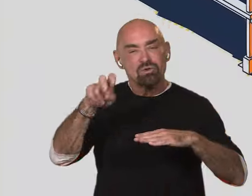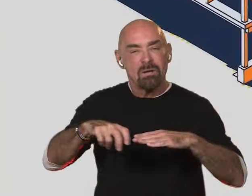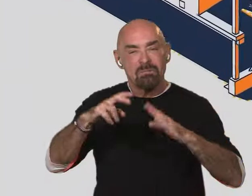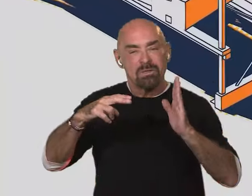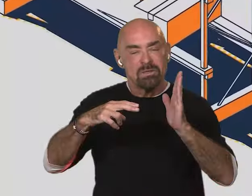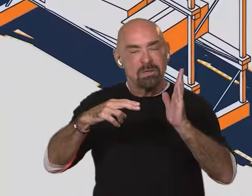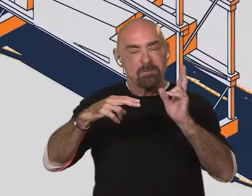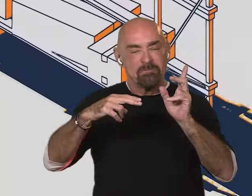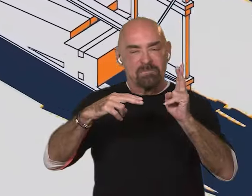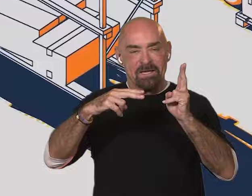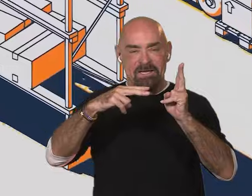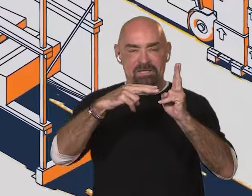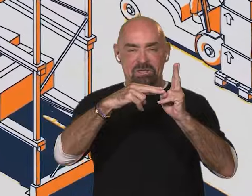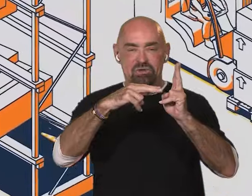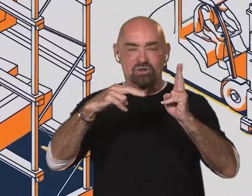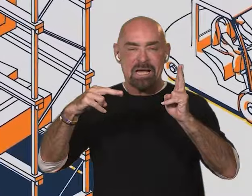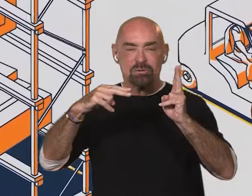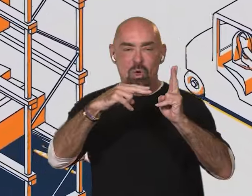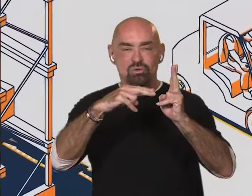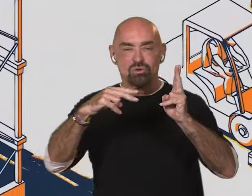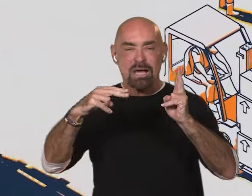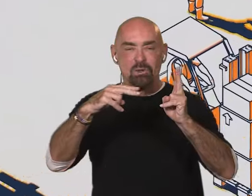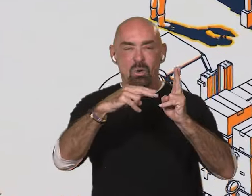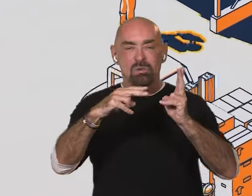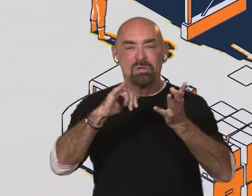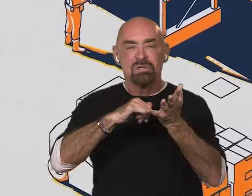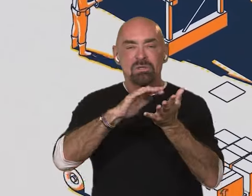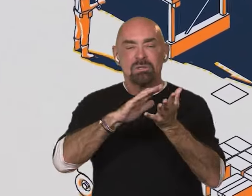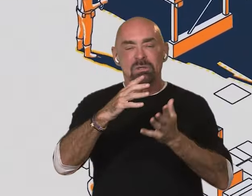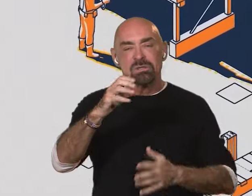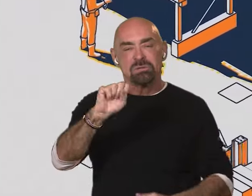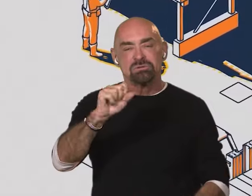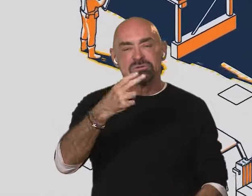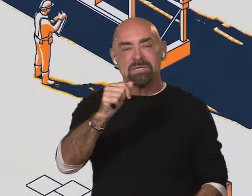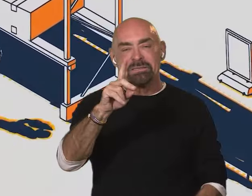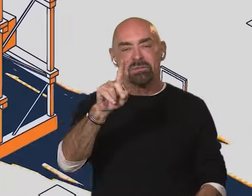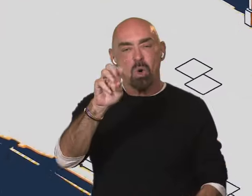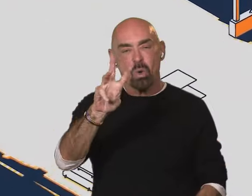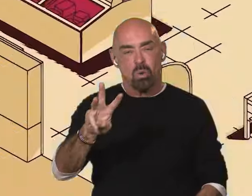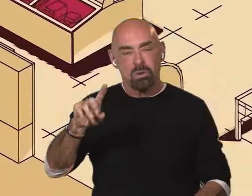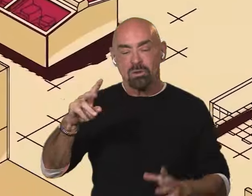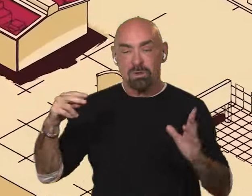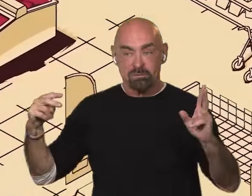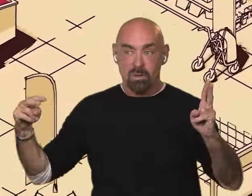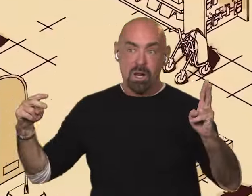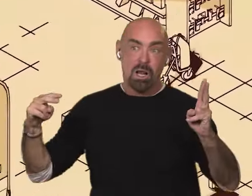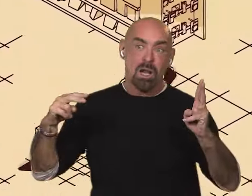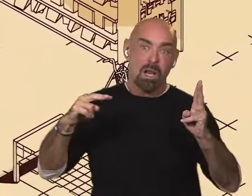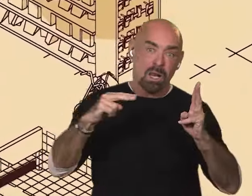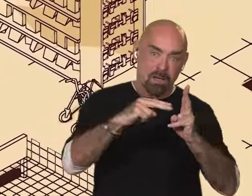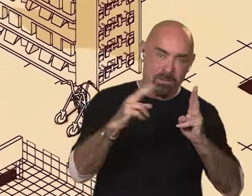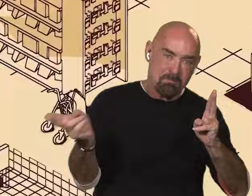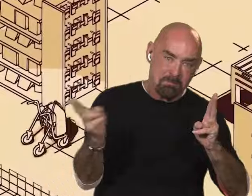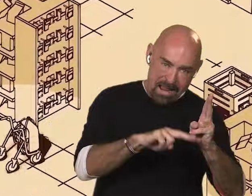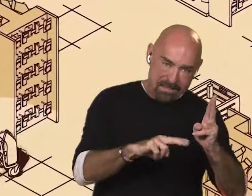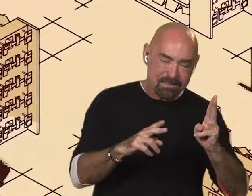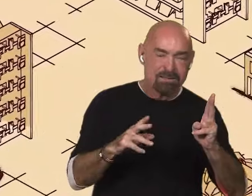In Scheme, you jump from shadow to shadow. You play as a little shadow creature that got separated from the person. And now it's up to you to find your way